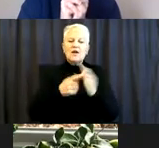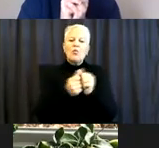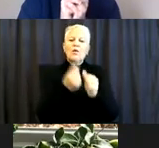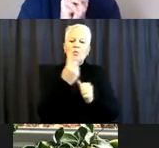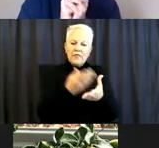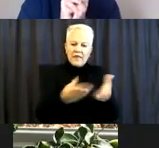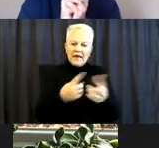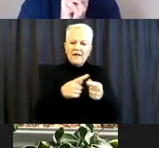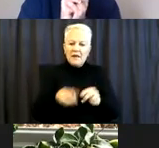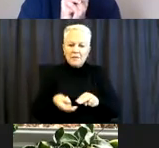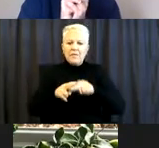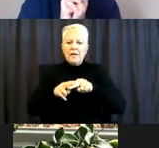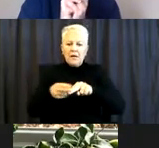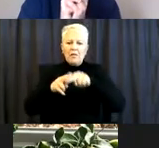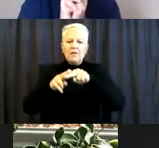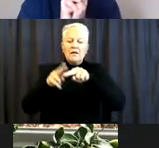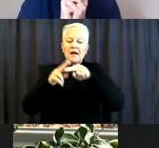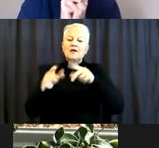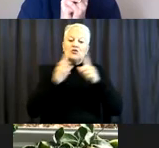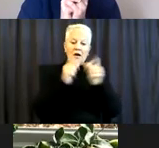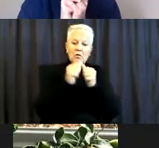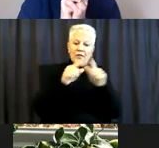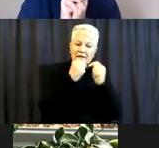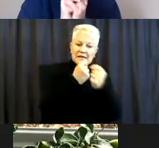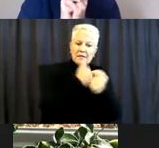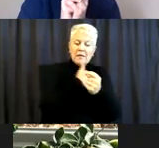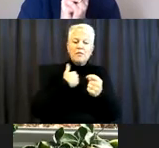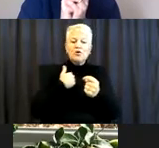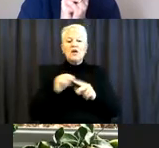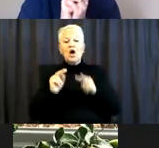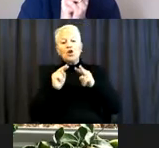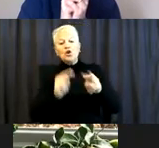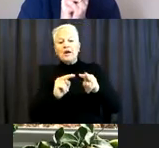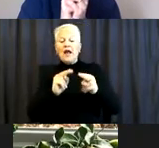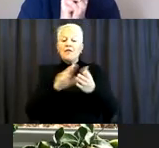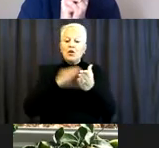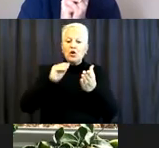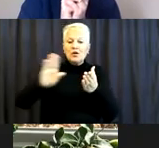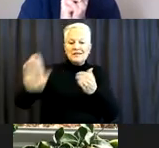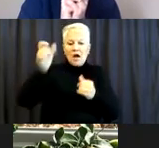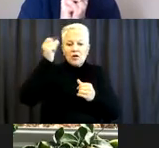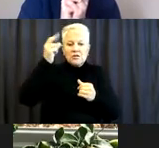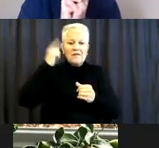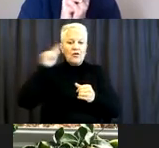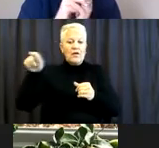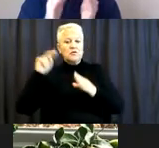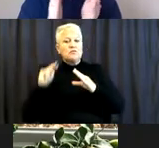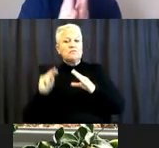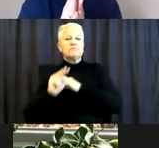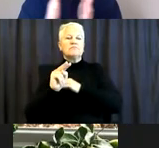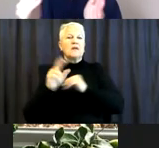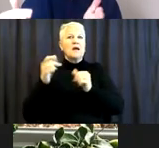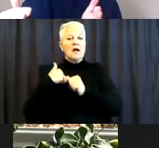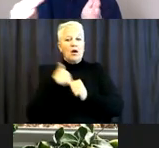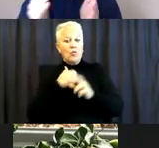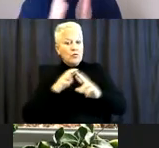that. Again, talking with all your team members and looking at that learner's understanding of anticipation and routine. Are we ready